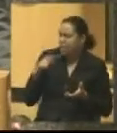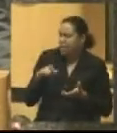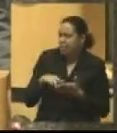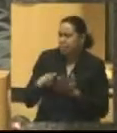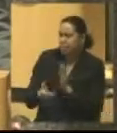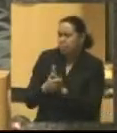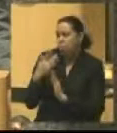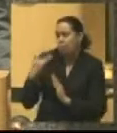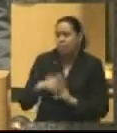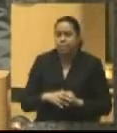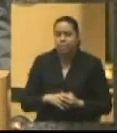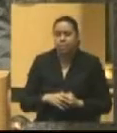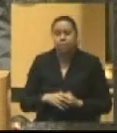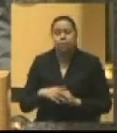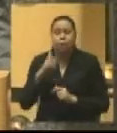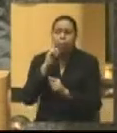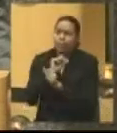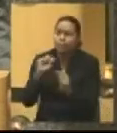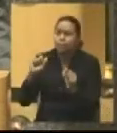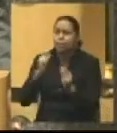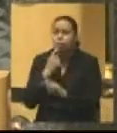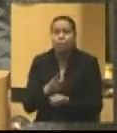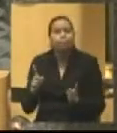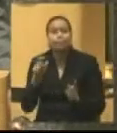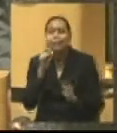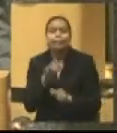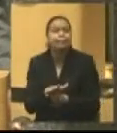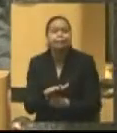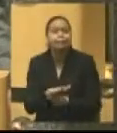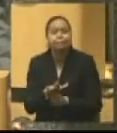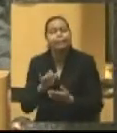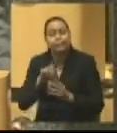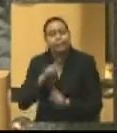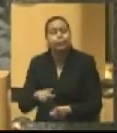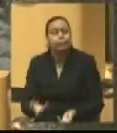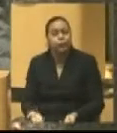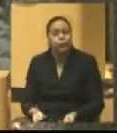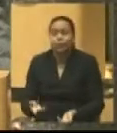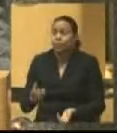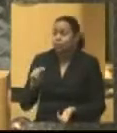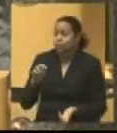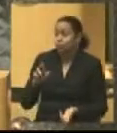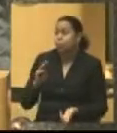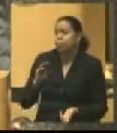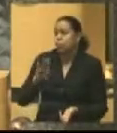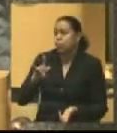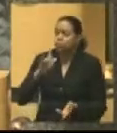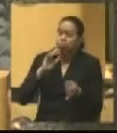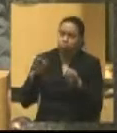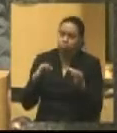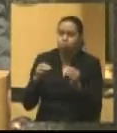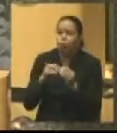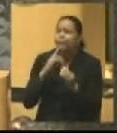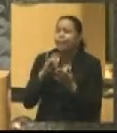Trumbull asked. Because the Emancipation Proclamation was not enough, he answered. Trumbull cited the critics who claimed that at